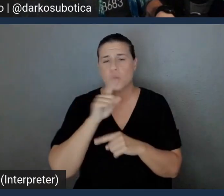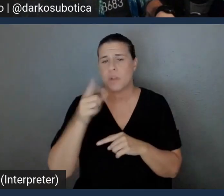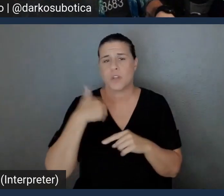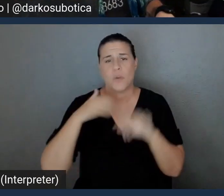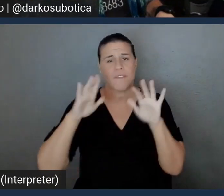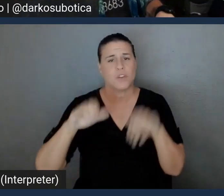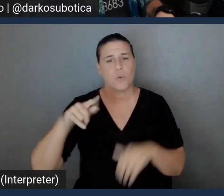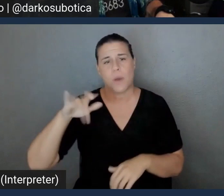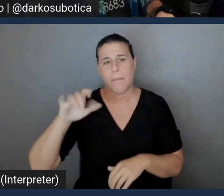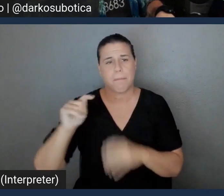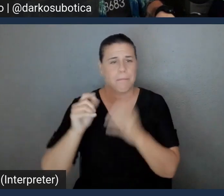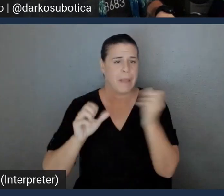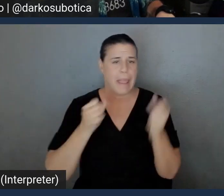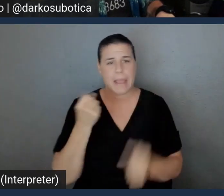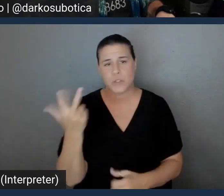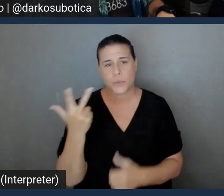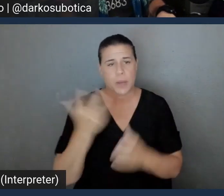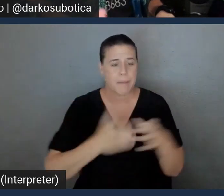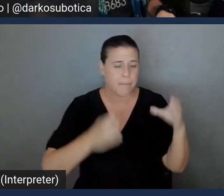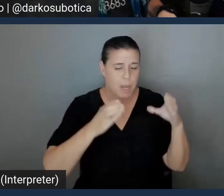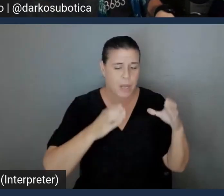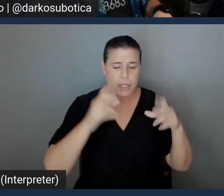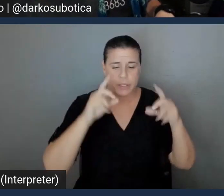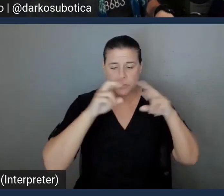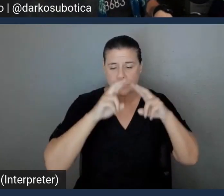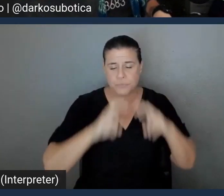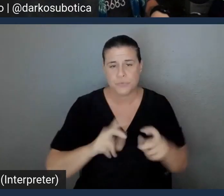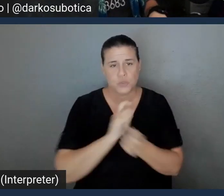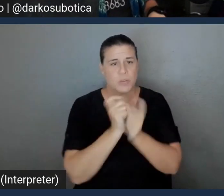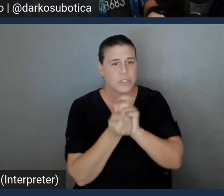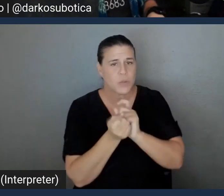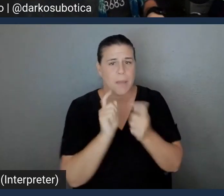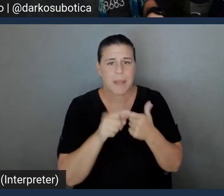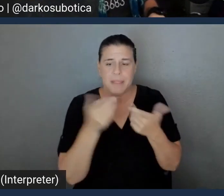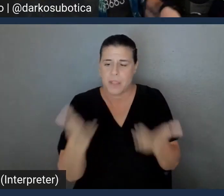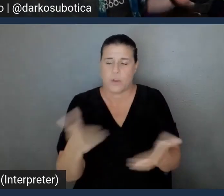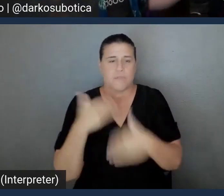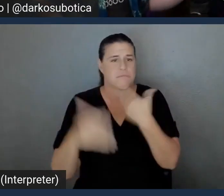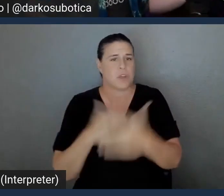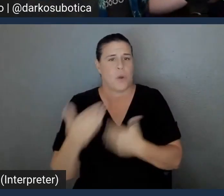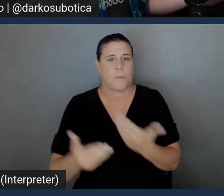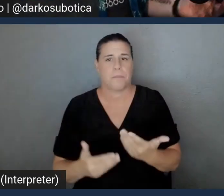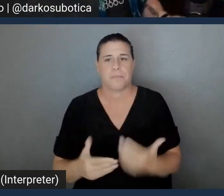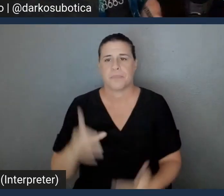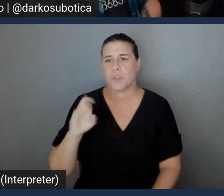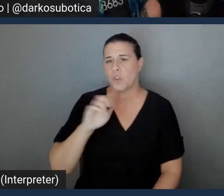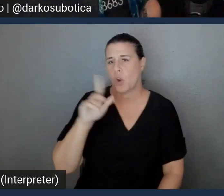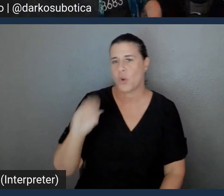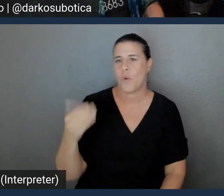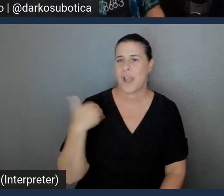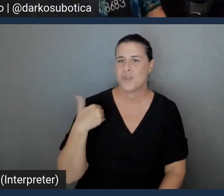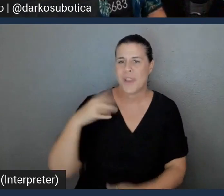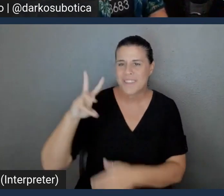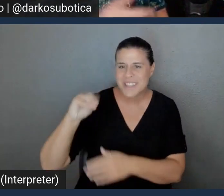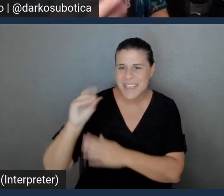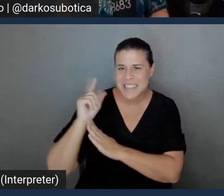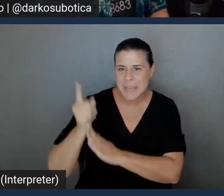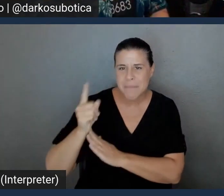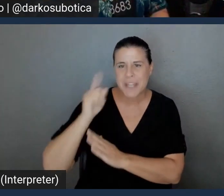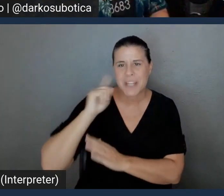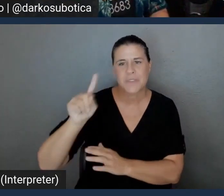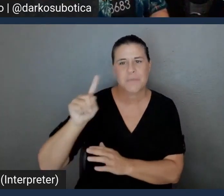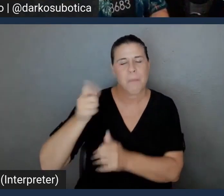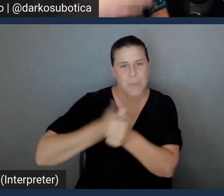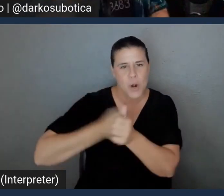S3 bucket, transcribe it, see the output, and then really play around with it. And you have 60 minutes per month for the next